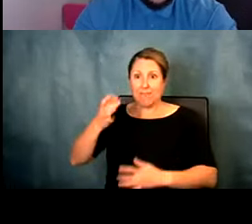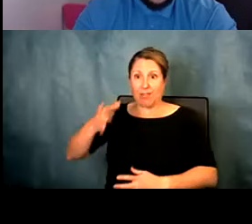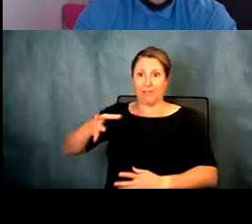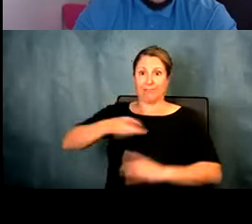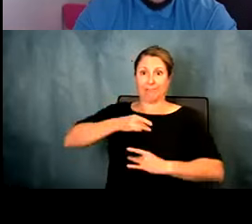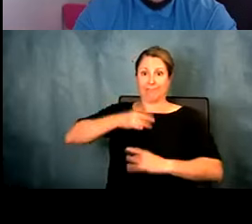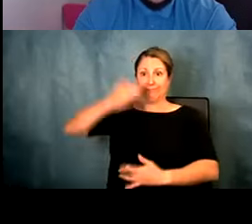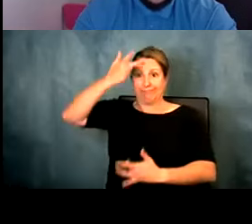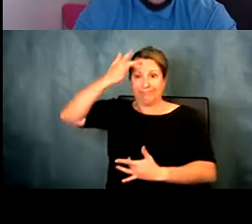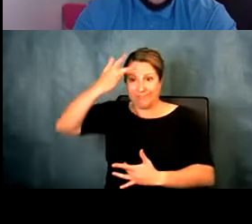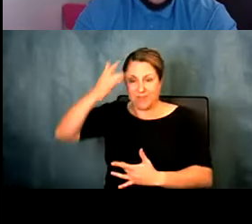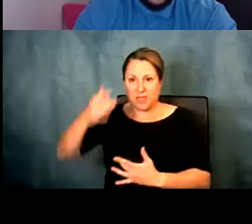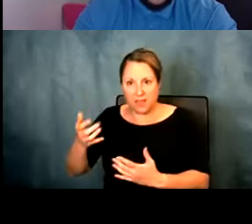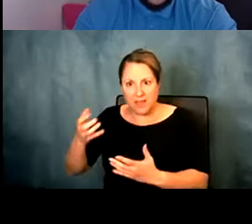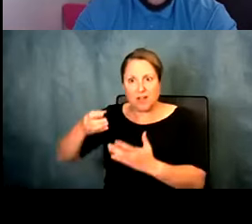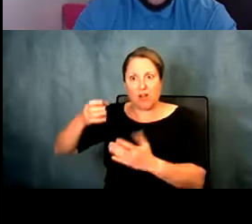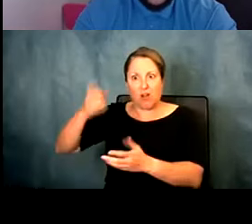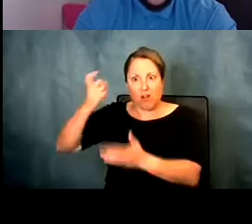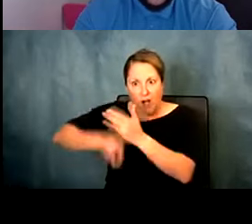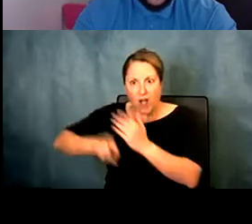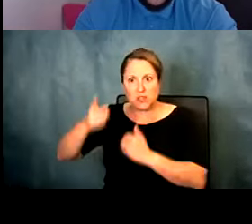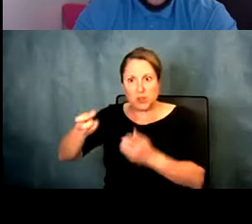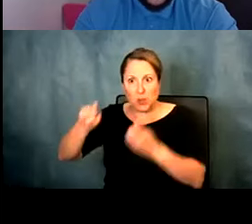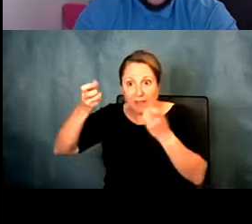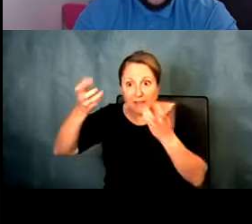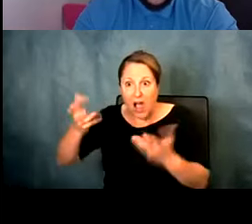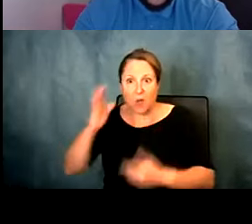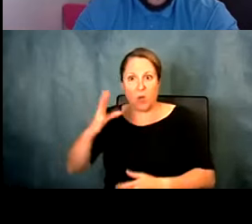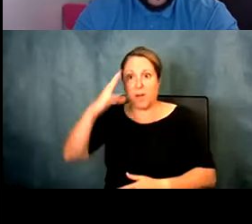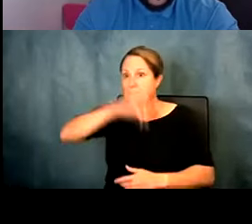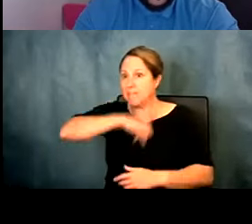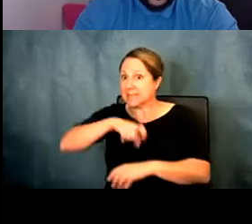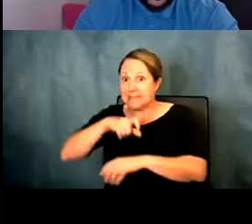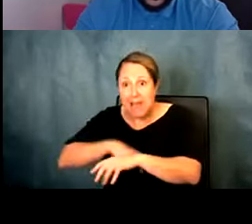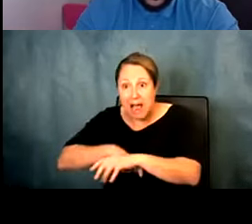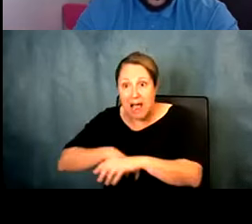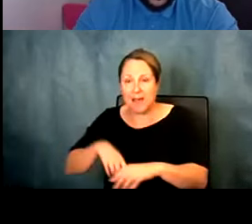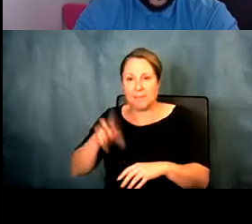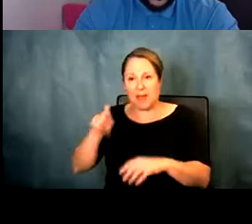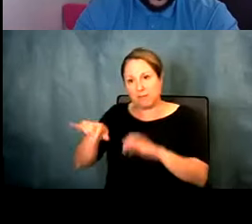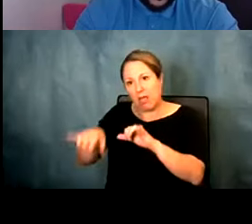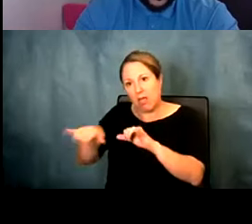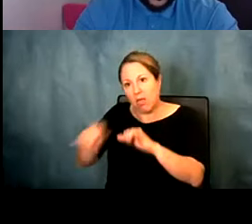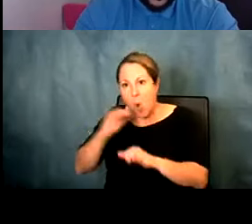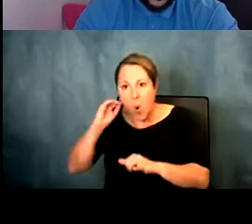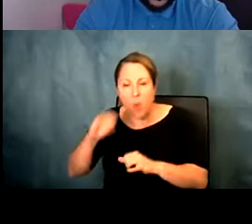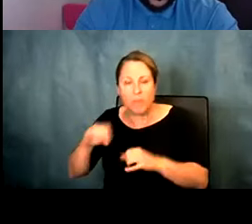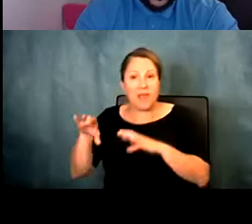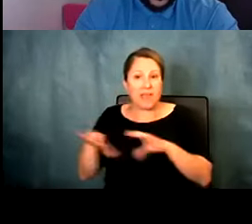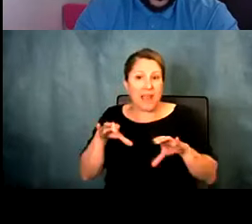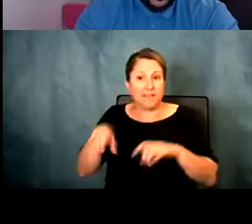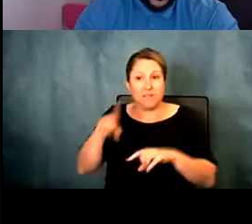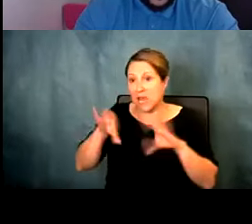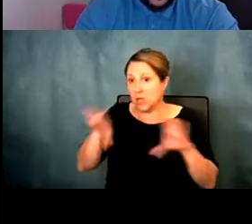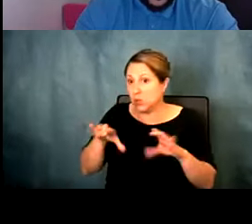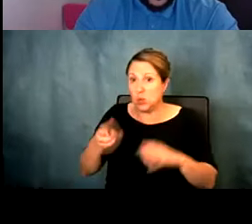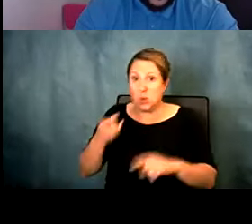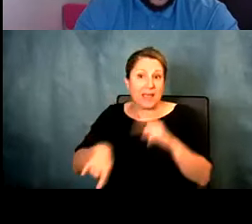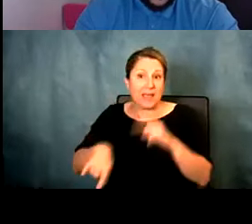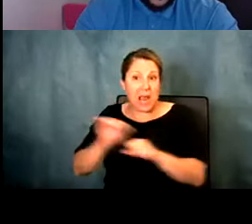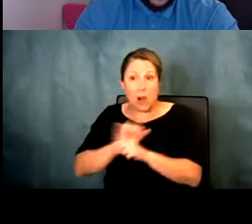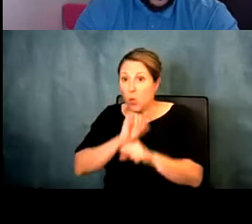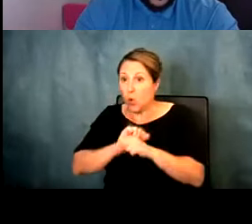the time that's missed in quarantine, whether that's the activities that people can't do, whether that's the loss of income from